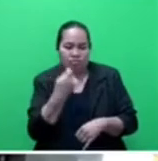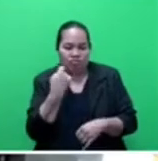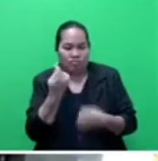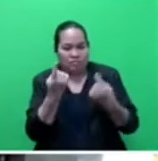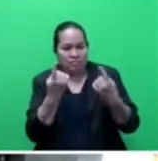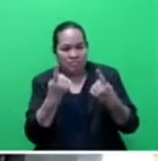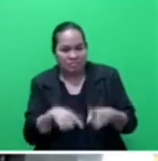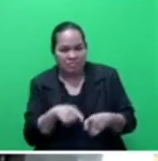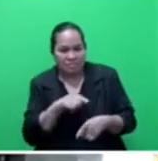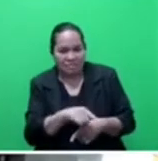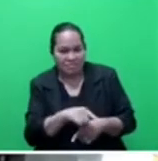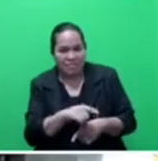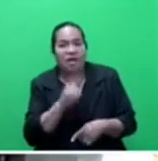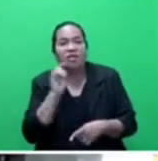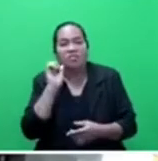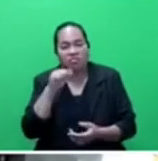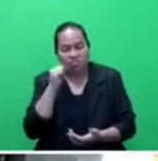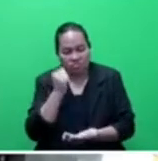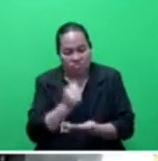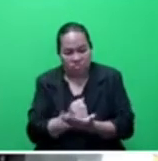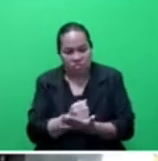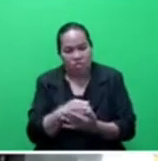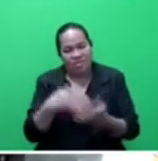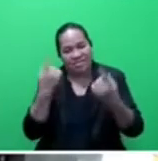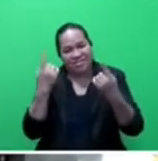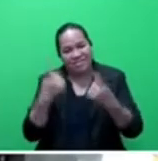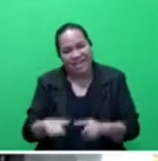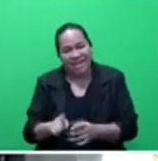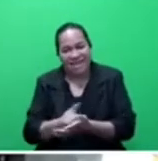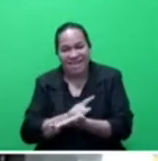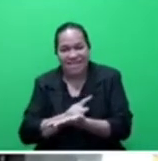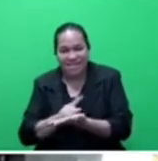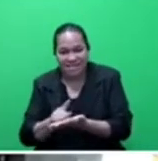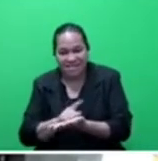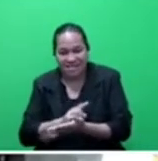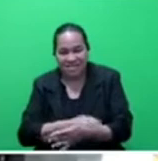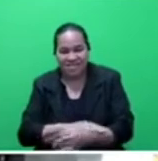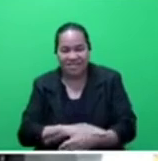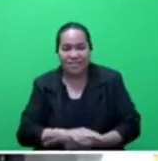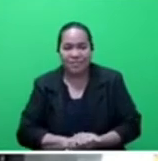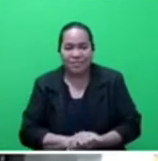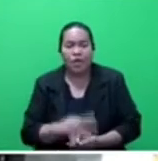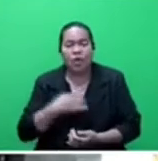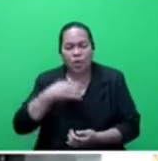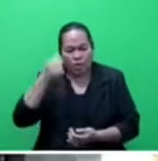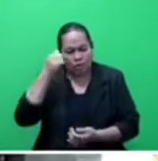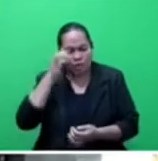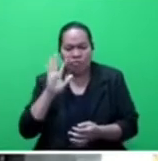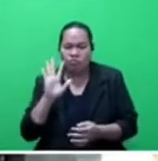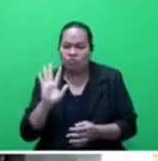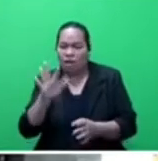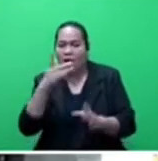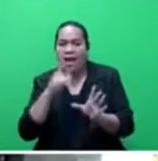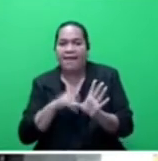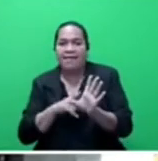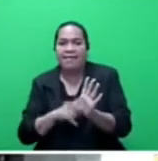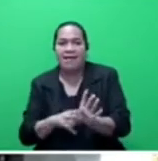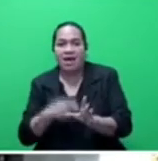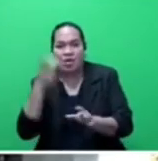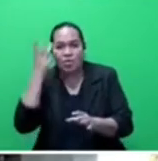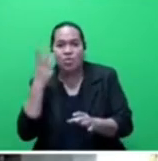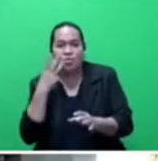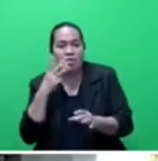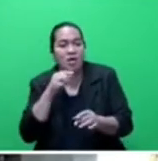And indeed, she was gone shortly after. We know of a young lady, educated through